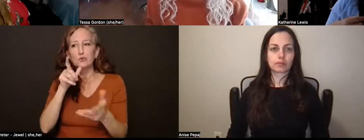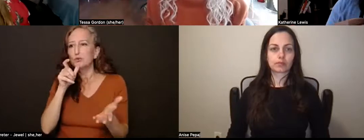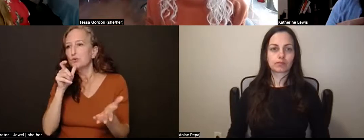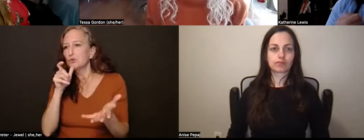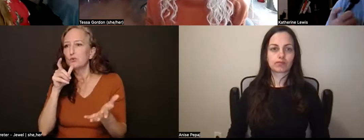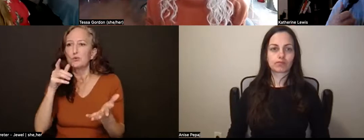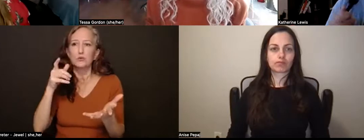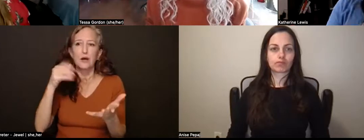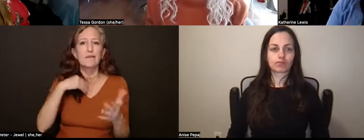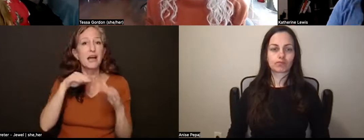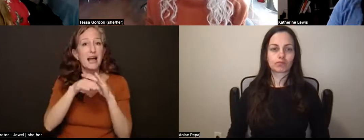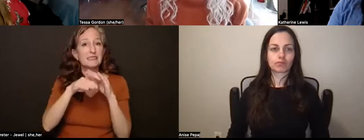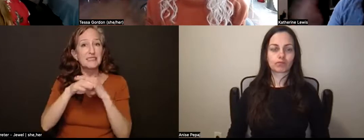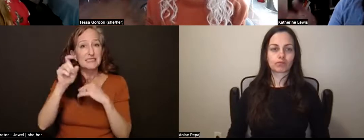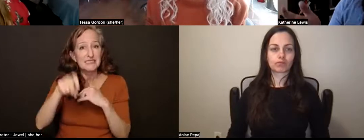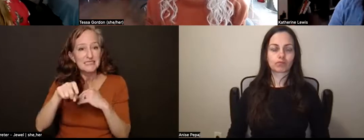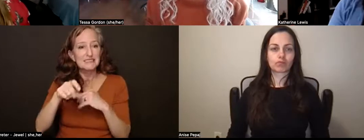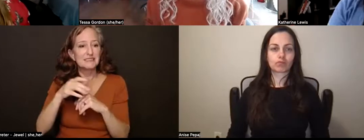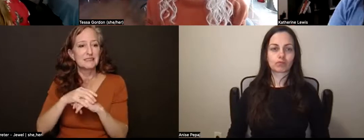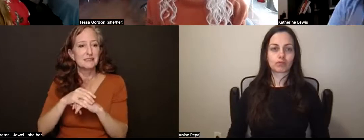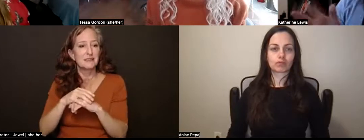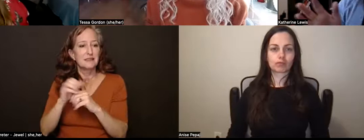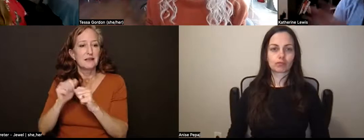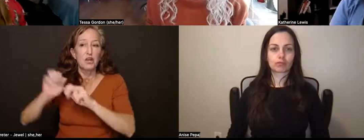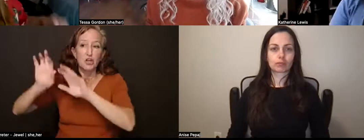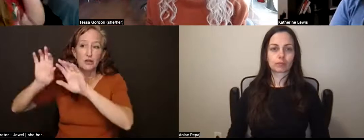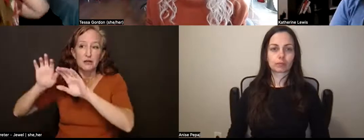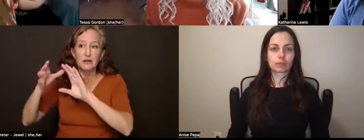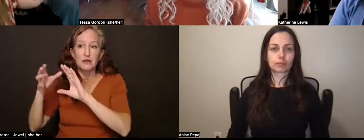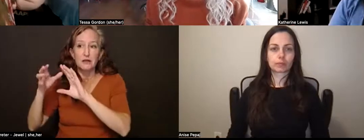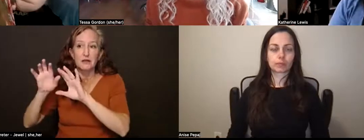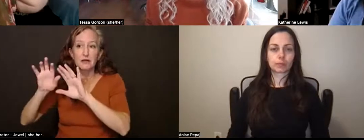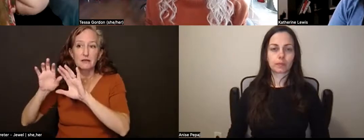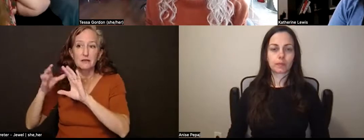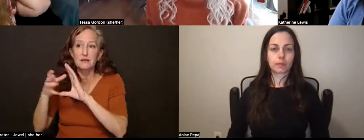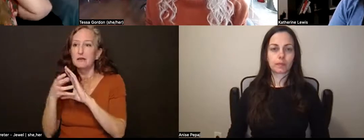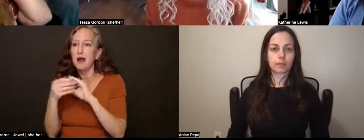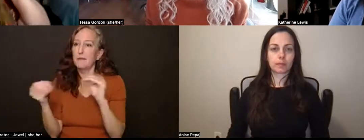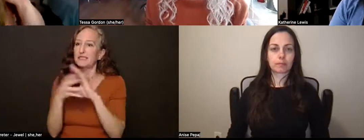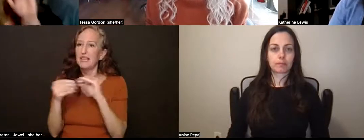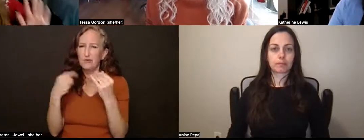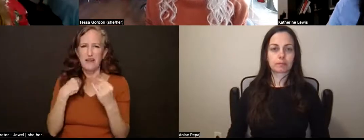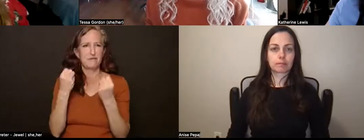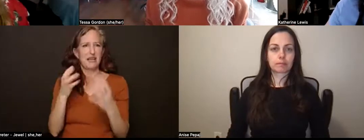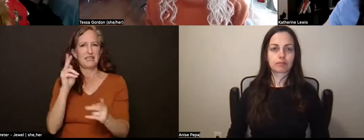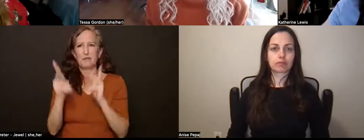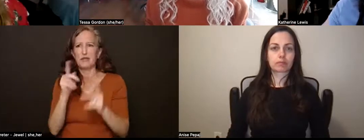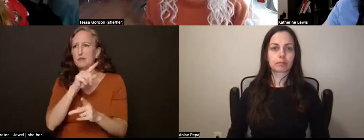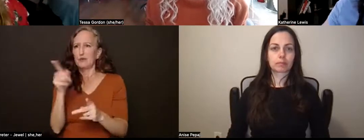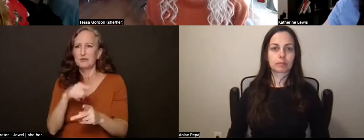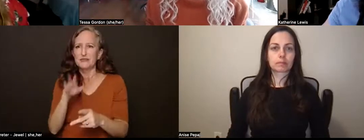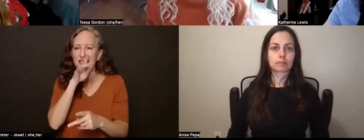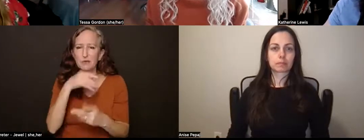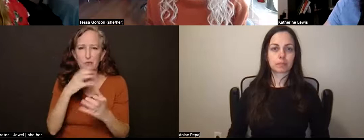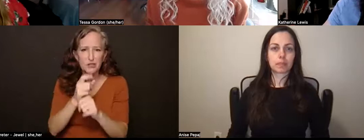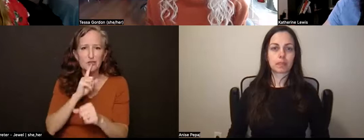the commentator status know who is speaking, since we have so many amazing guests today. Marie and Andrea, if you